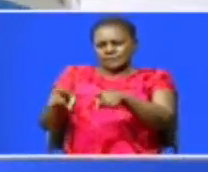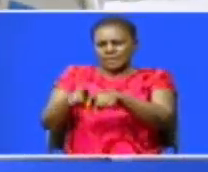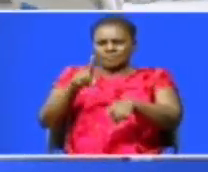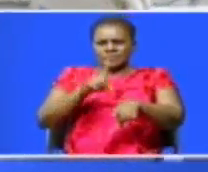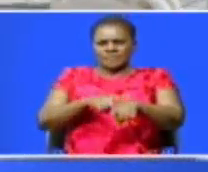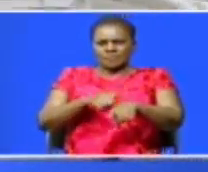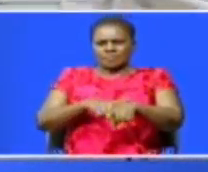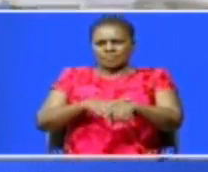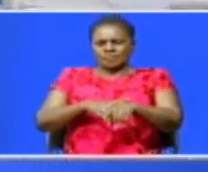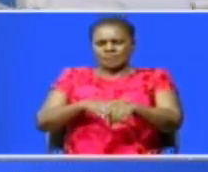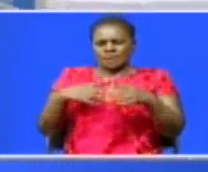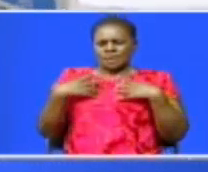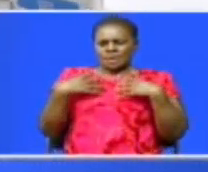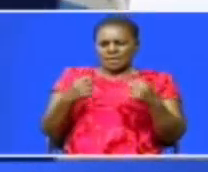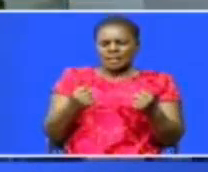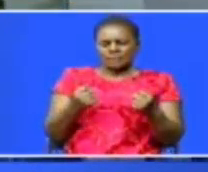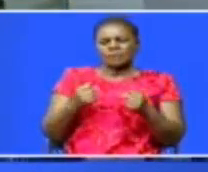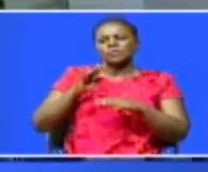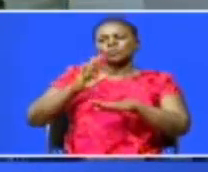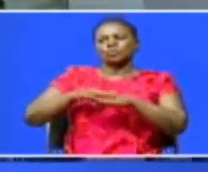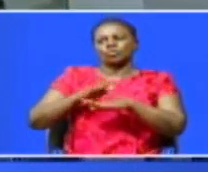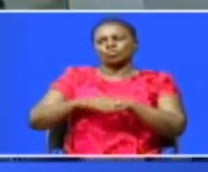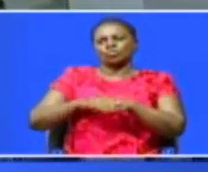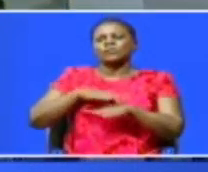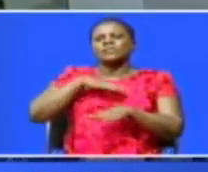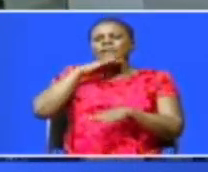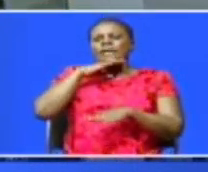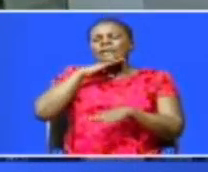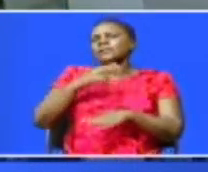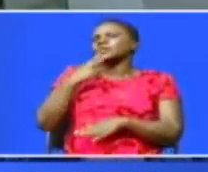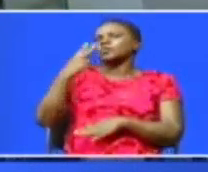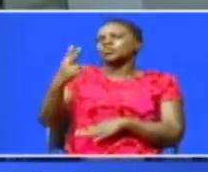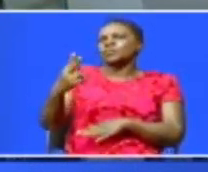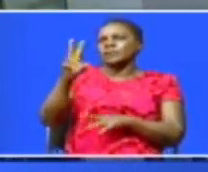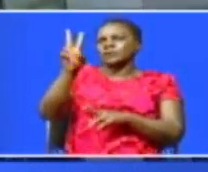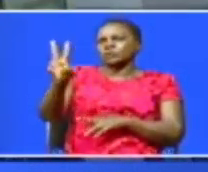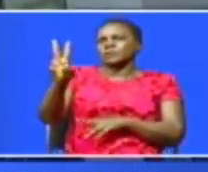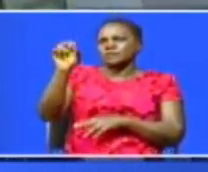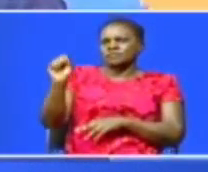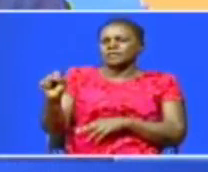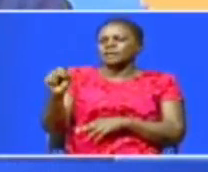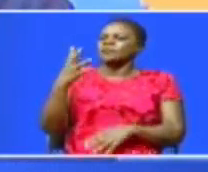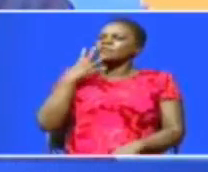time, the recovery rate retained a steady high, with the death toll reaching 225.